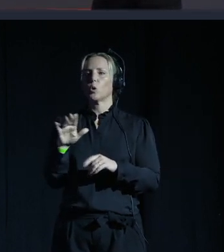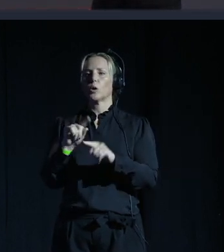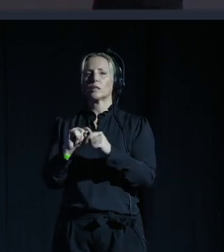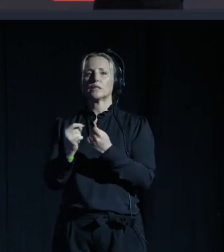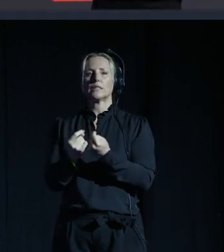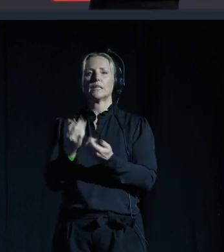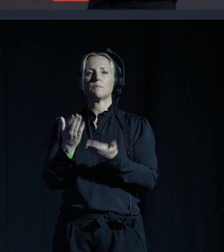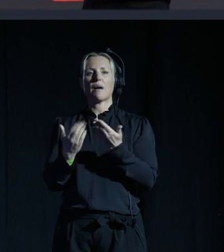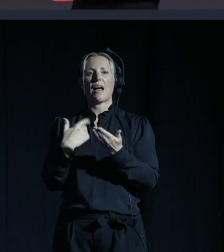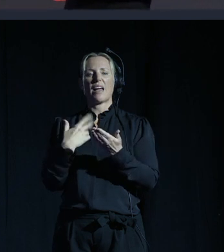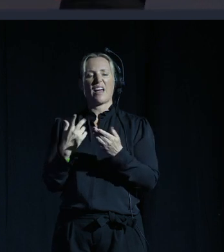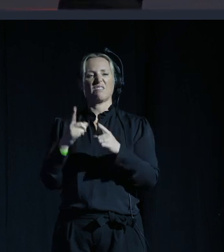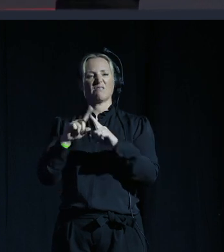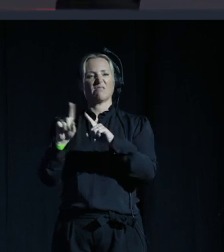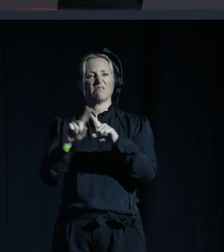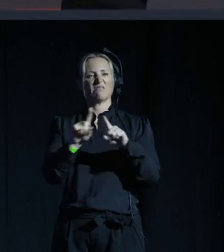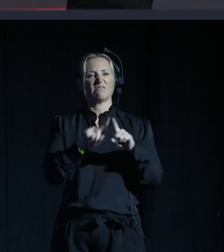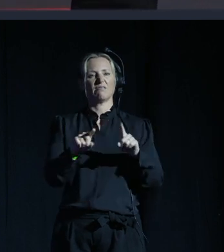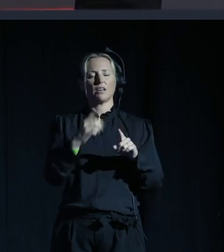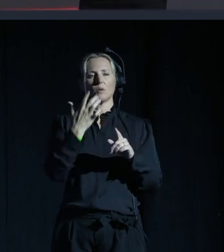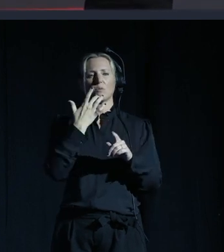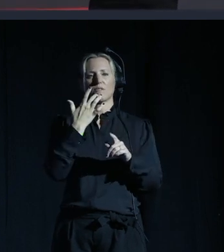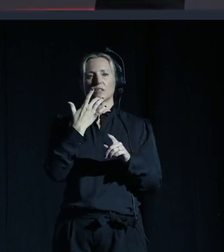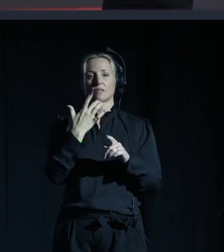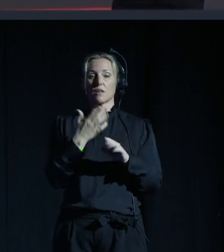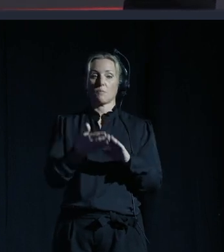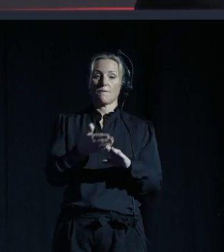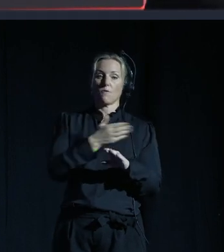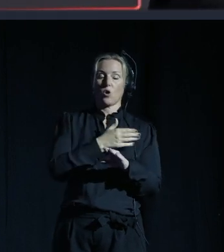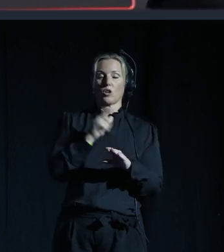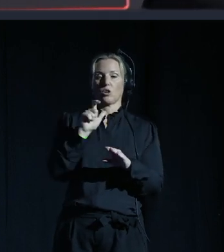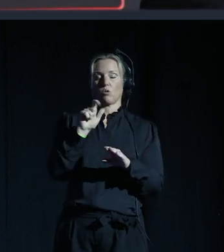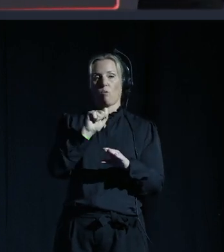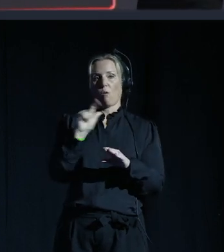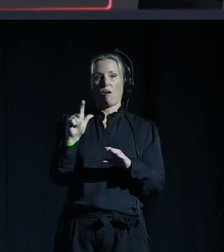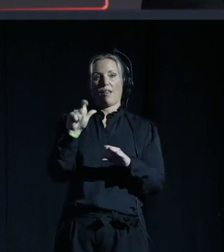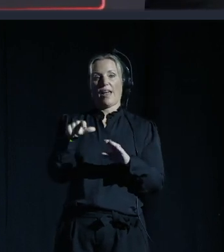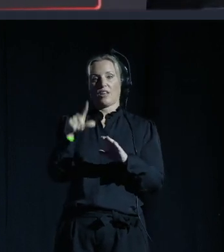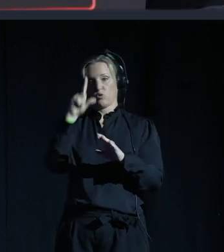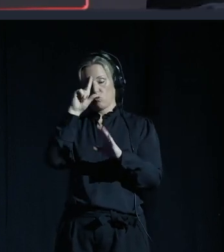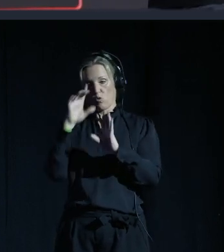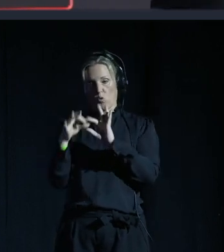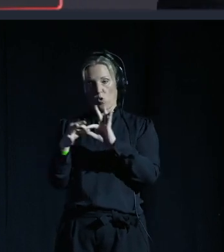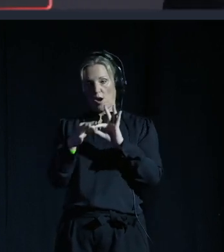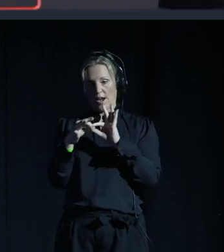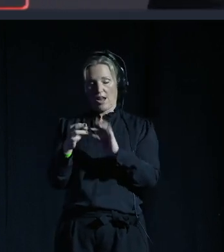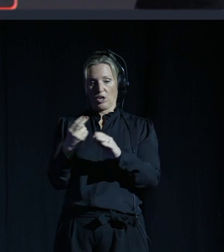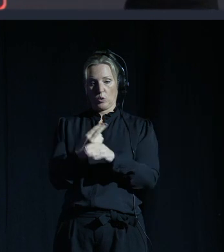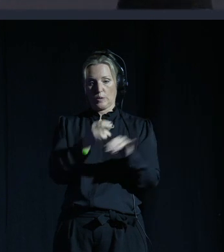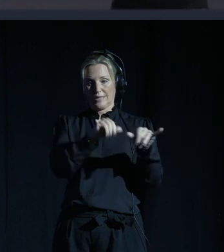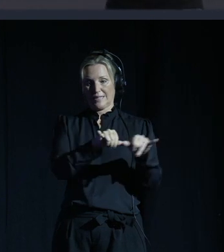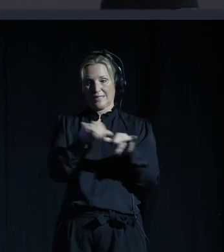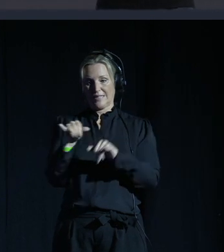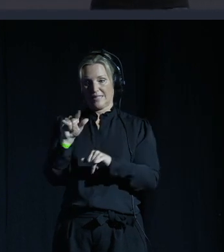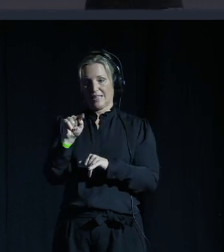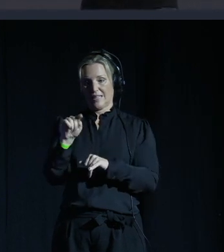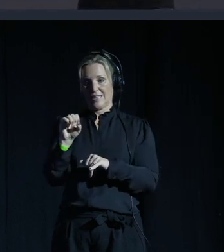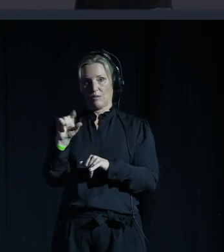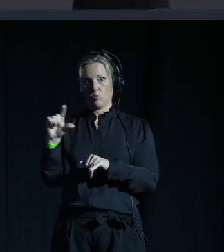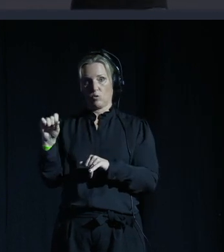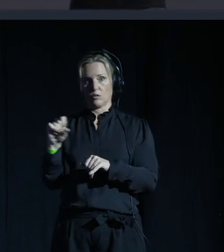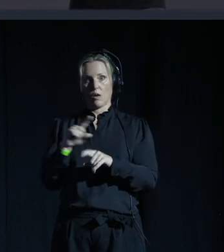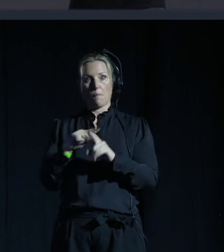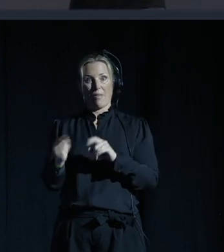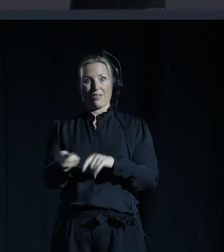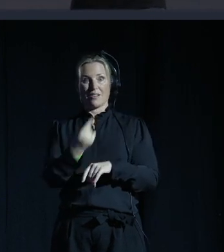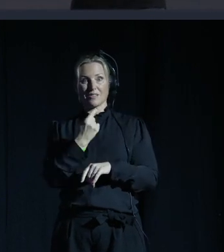in previous times, you'd have to all coordinate on a single project and use the same tools. But now with these types of tools, it's